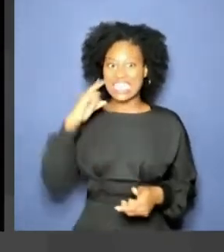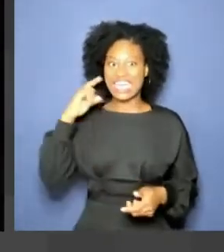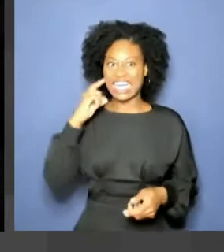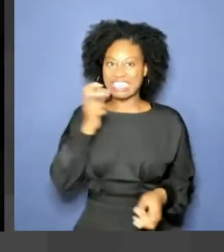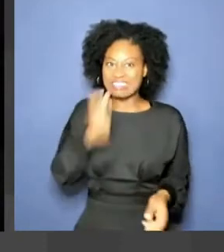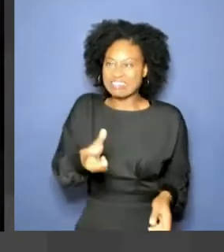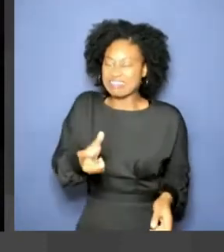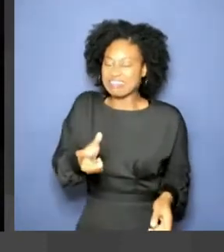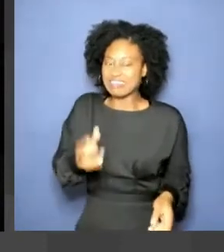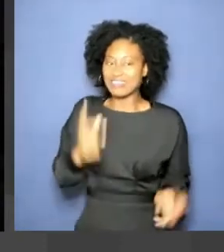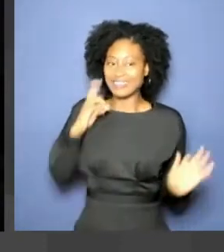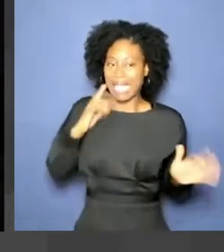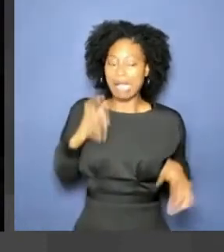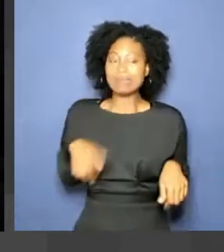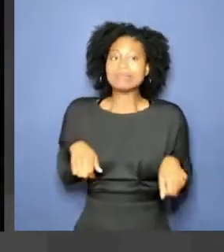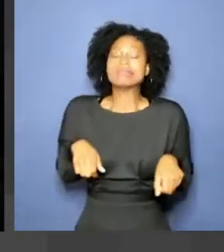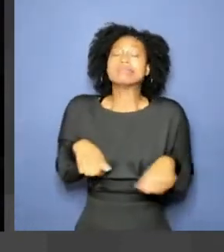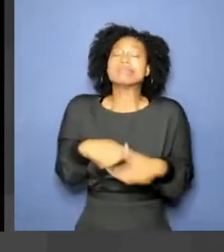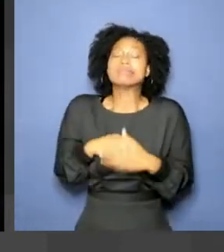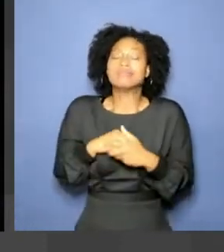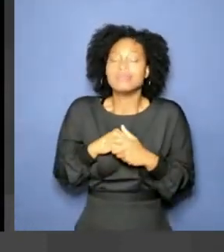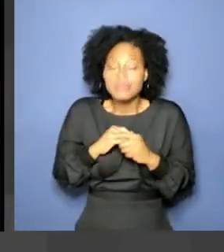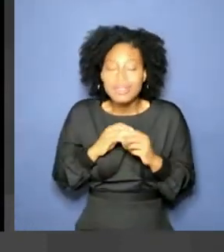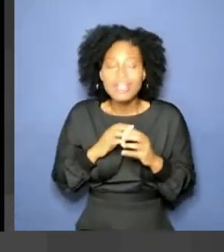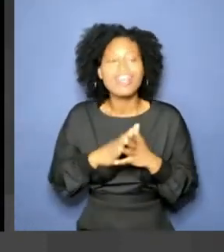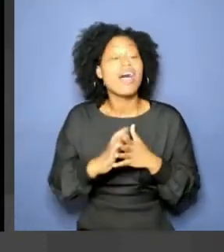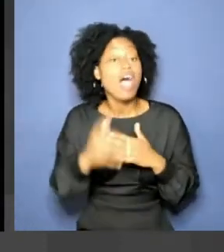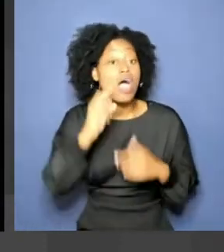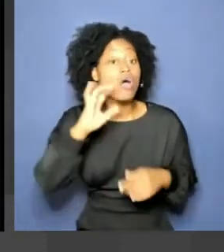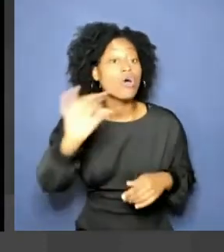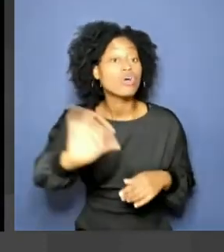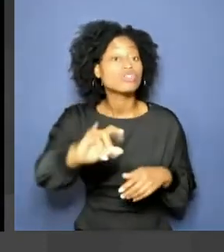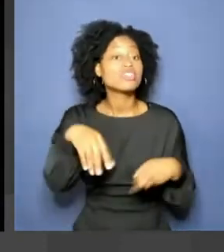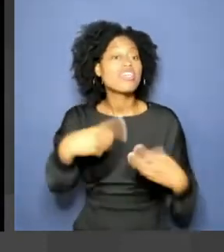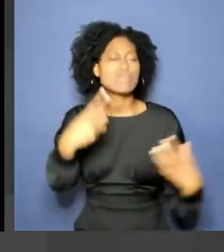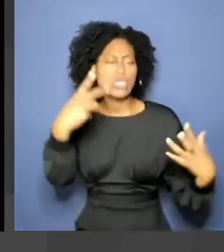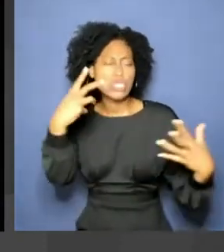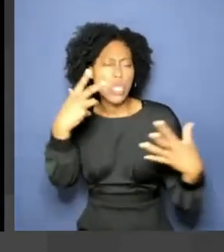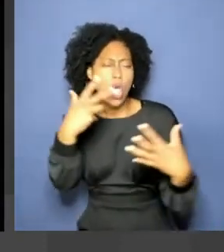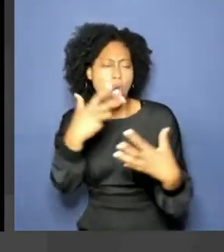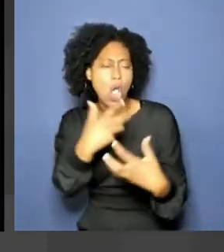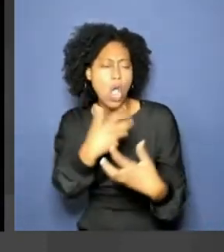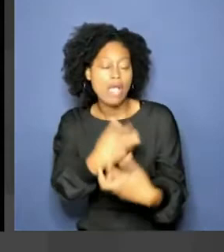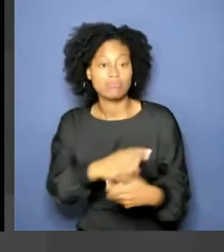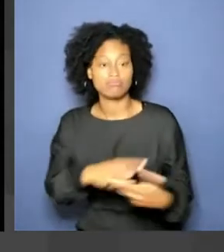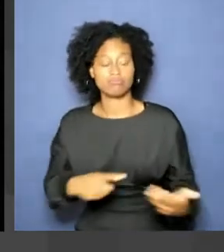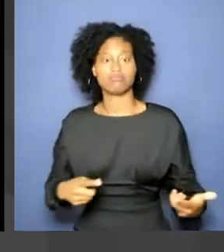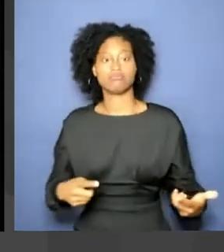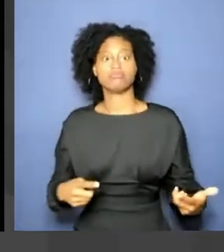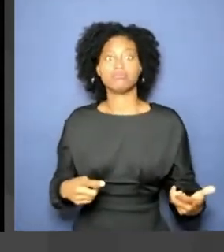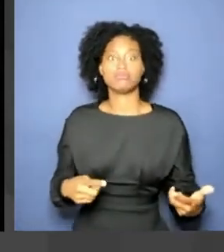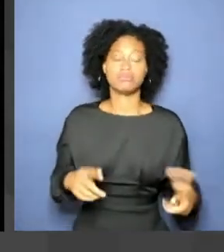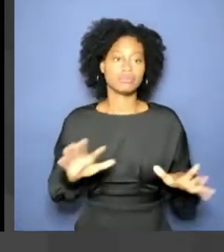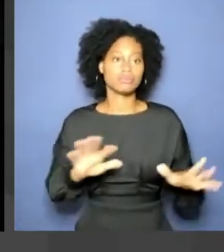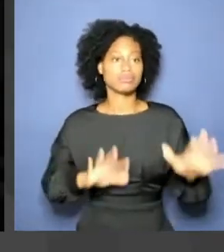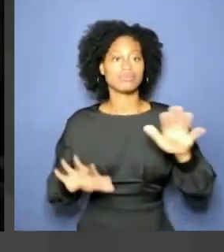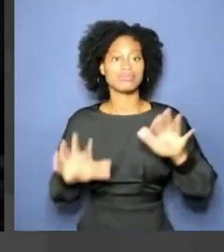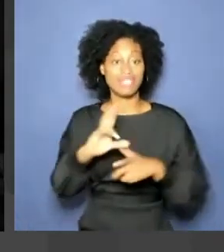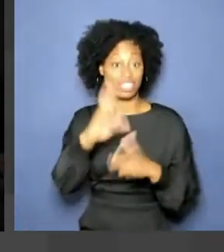that you heard now. And it also gives this darkness effect, so it's like pulsating darkness.